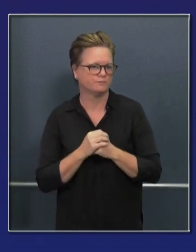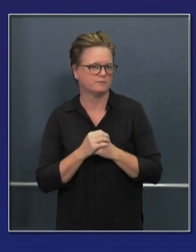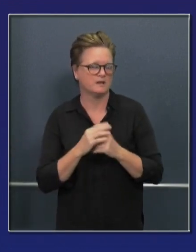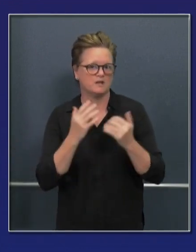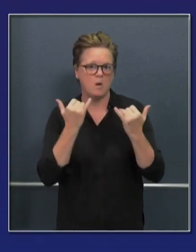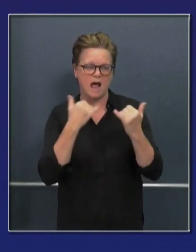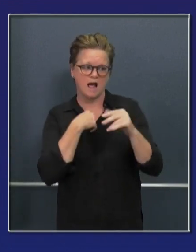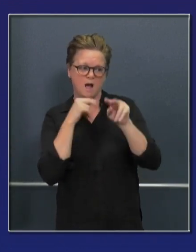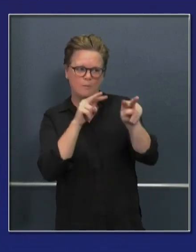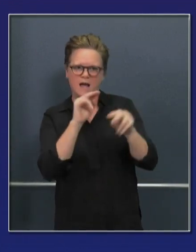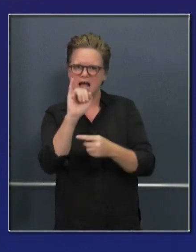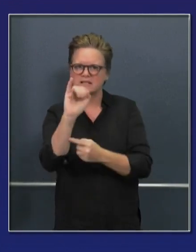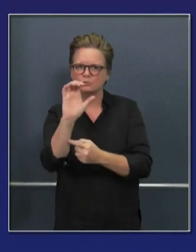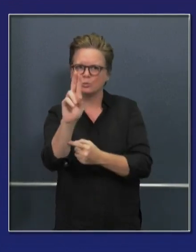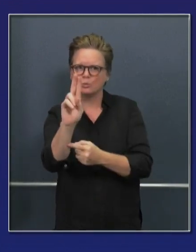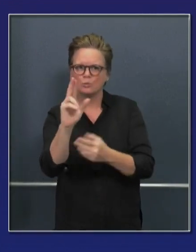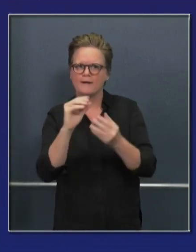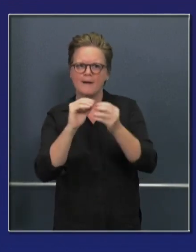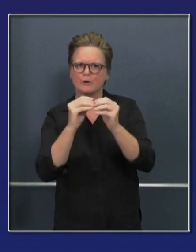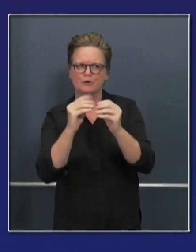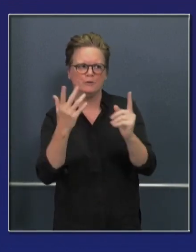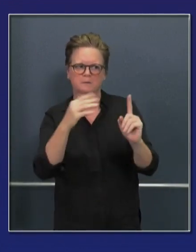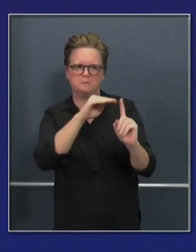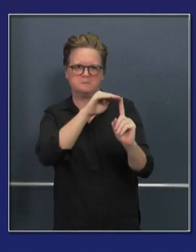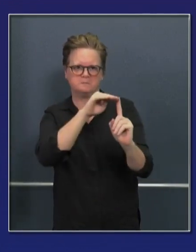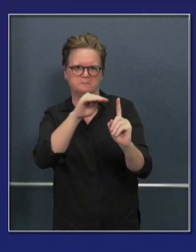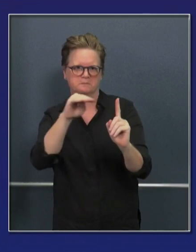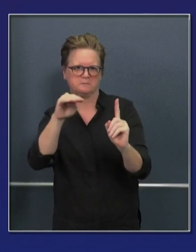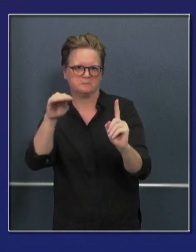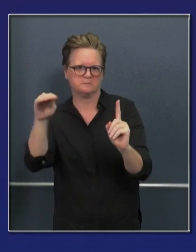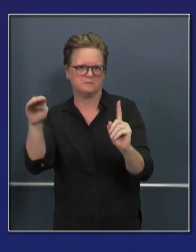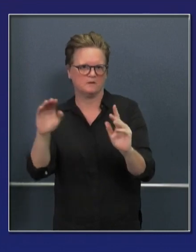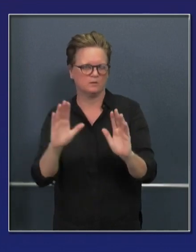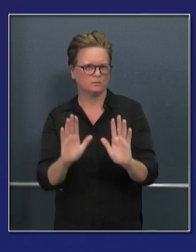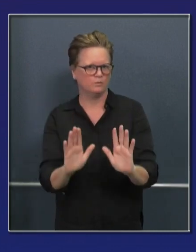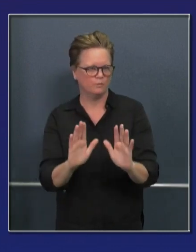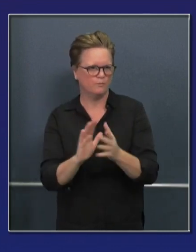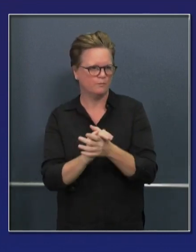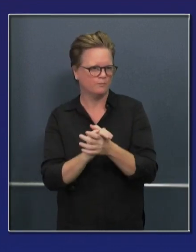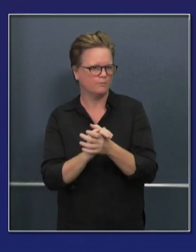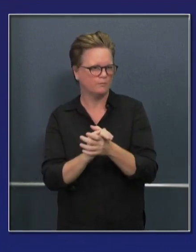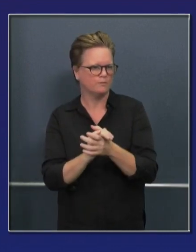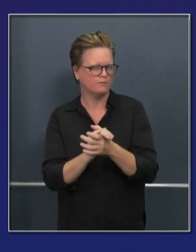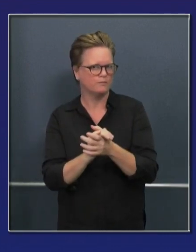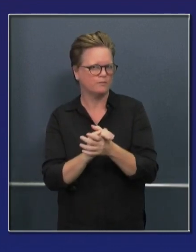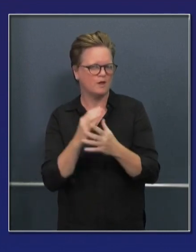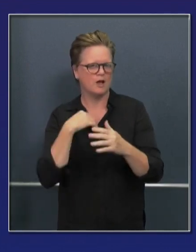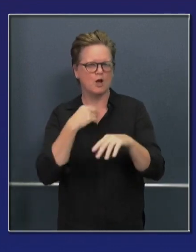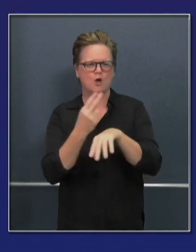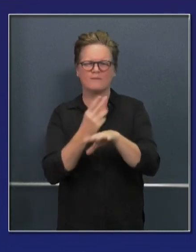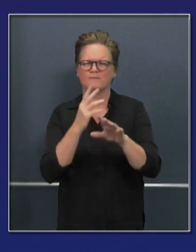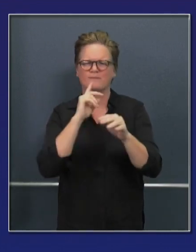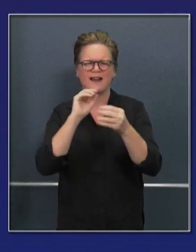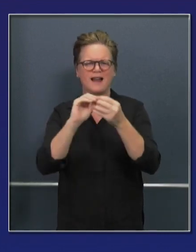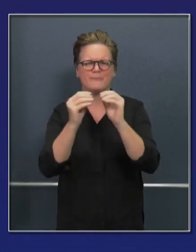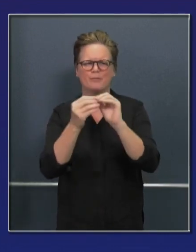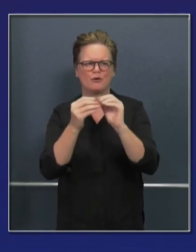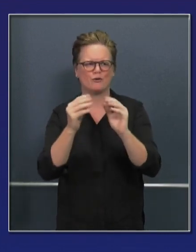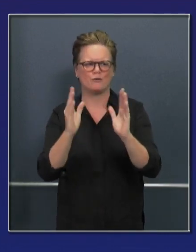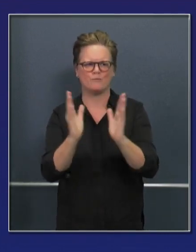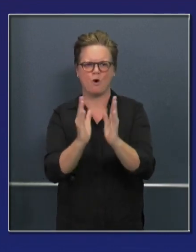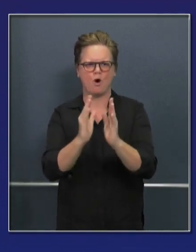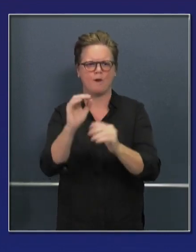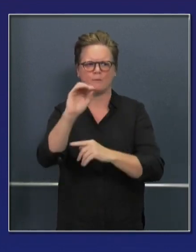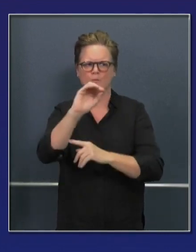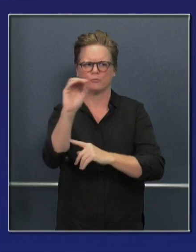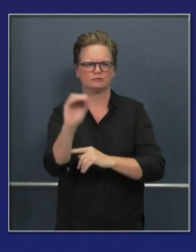we're again just less than 6% of our total capacity. And by the way, I don't mean to belabor this, but it's an important point to make.